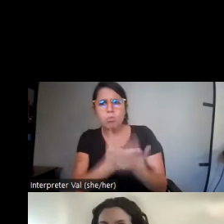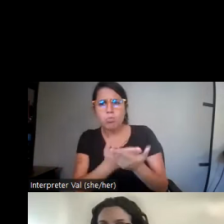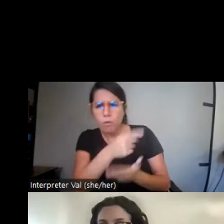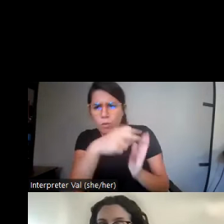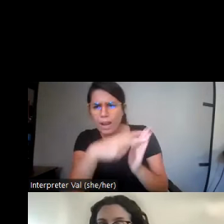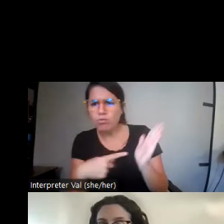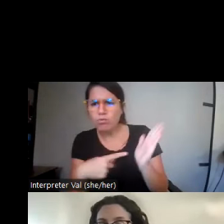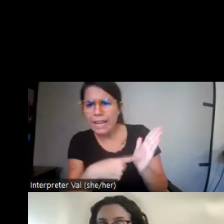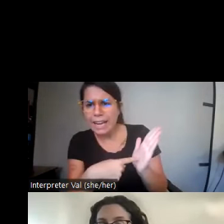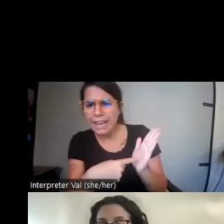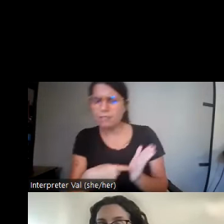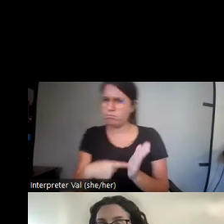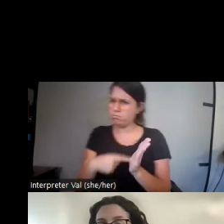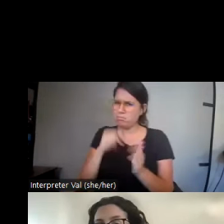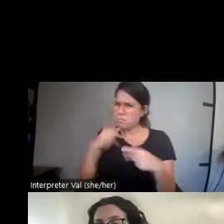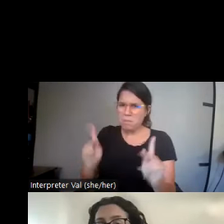read,